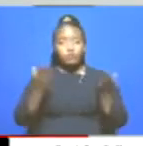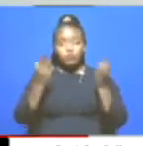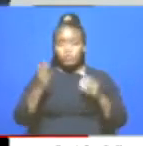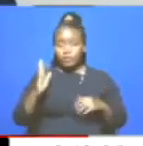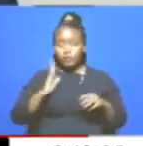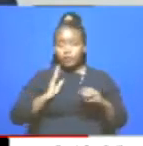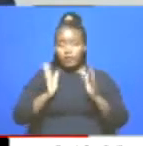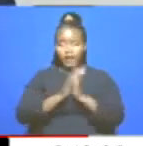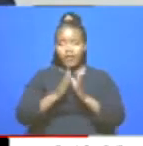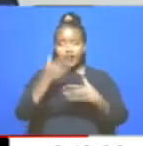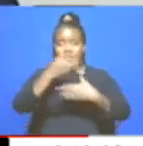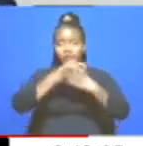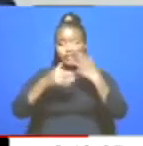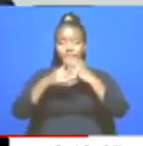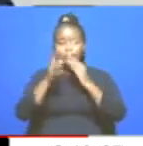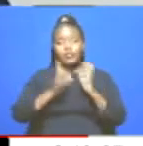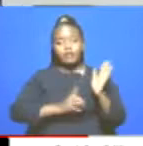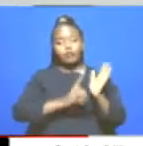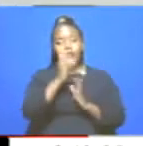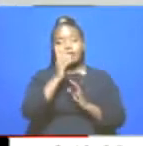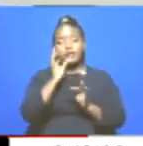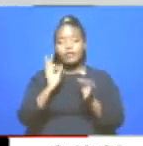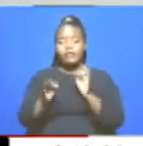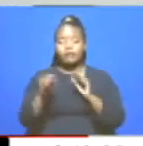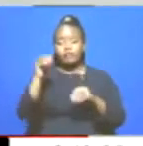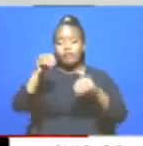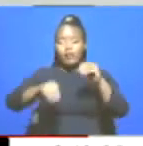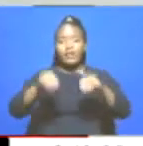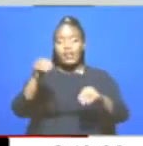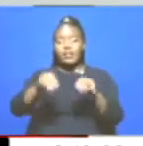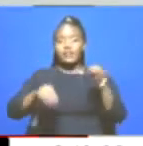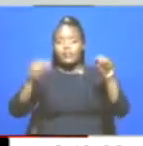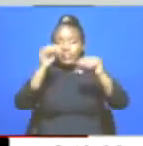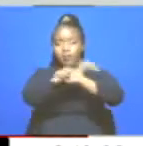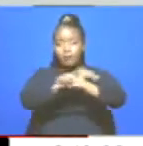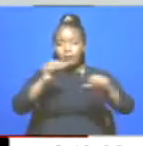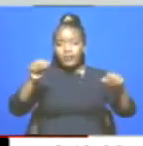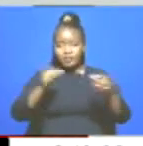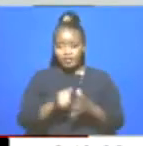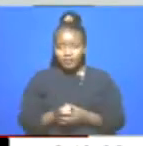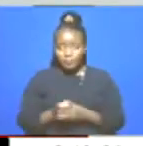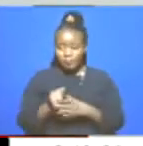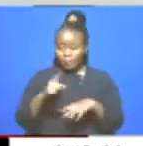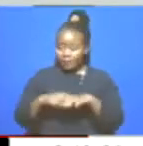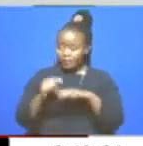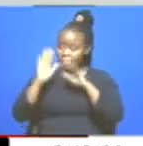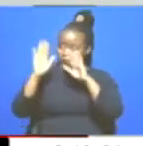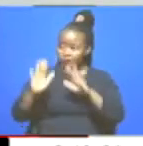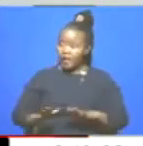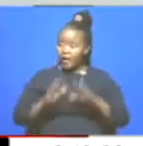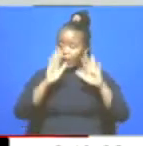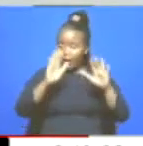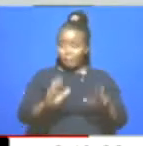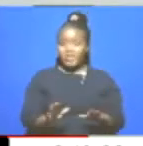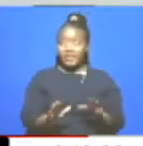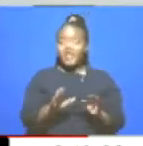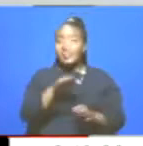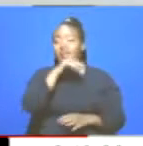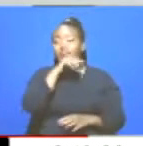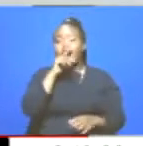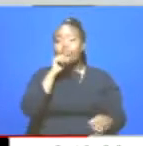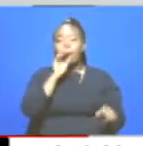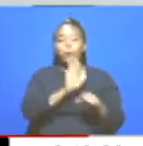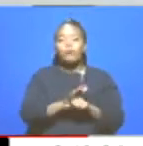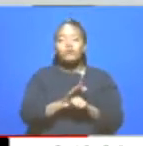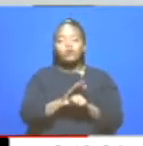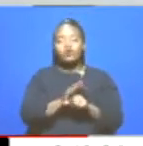if elected president in the August polls. Speaking during an Azimio la Umoja rally in Wajir town, Raila promised to prioritize completion of